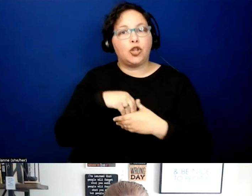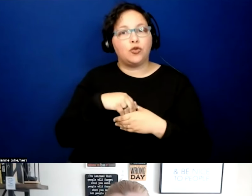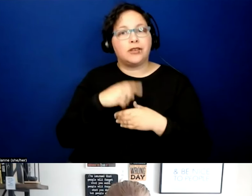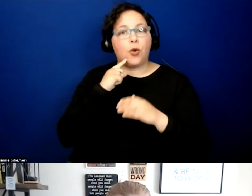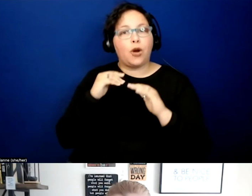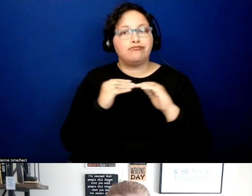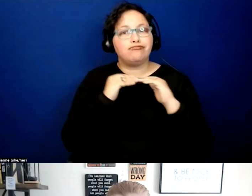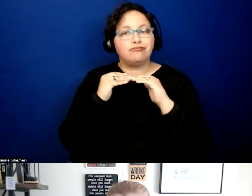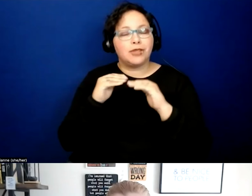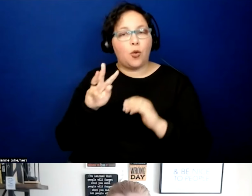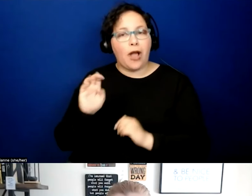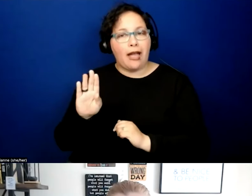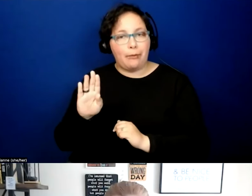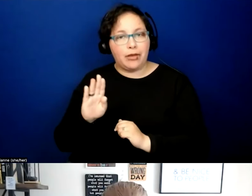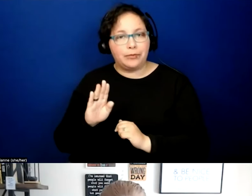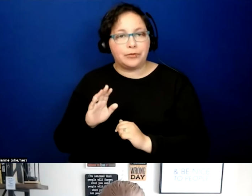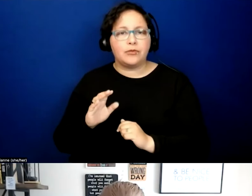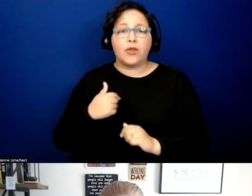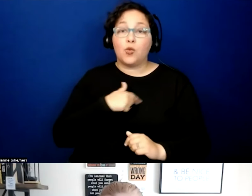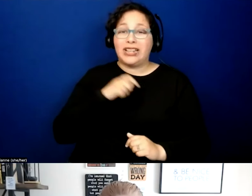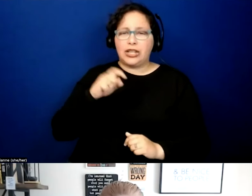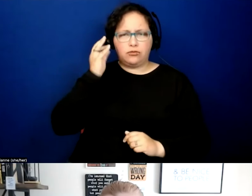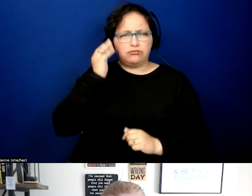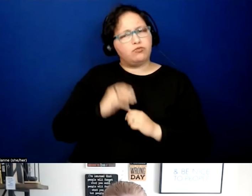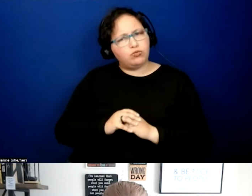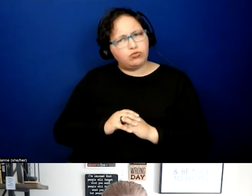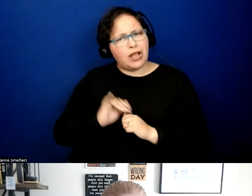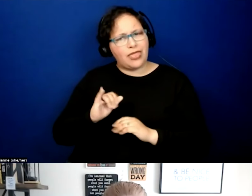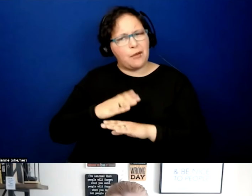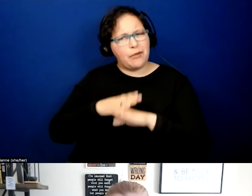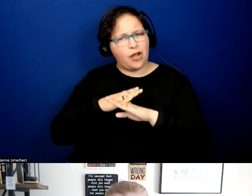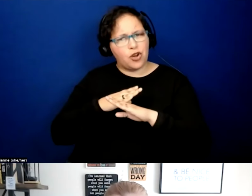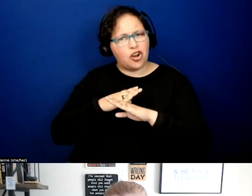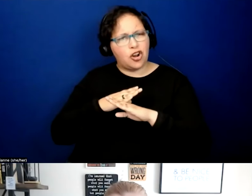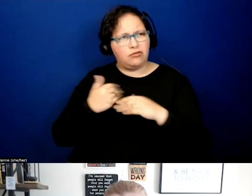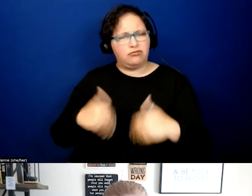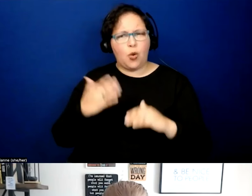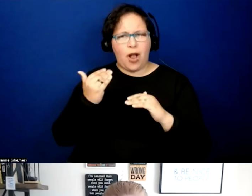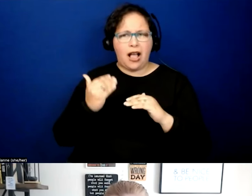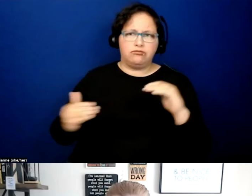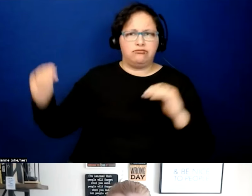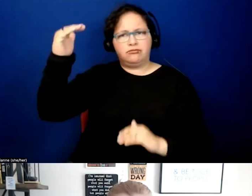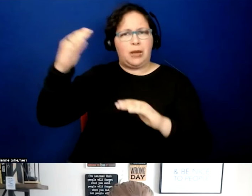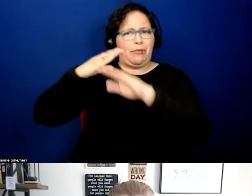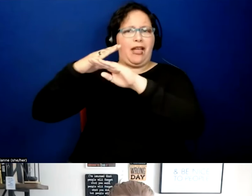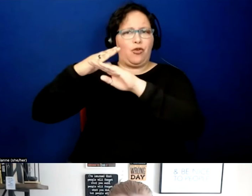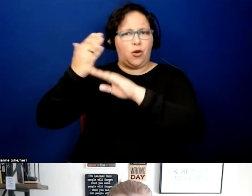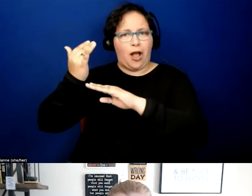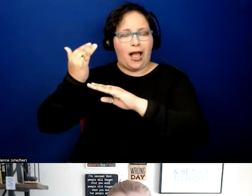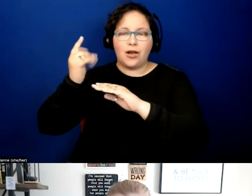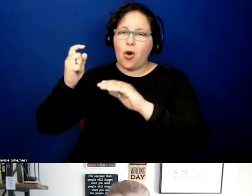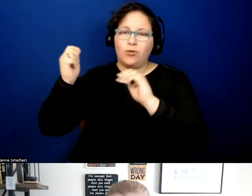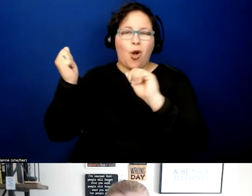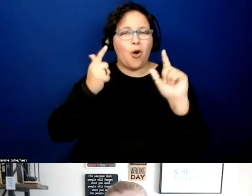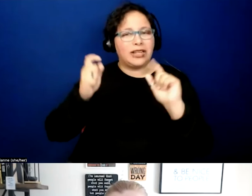we also think about why the barrier to entry to doing that is so high, and work to lower it as a community. Because I